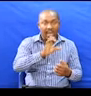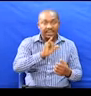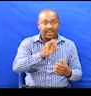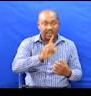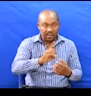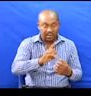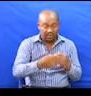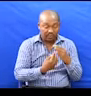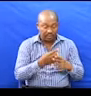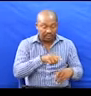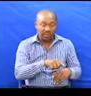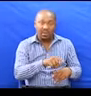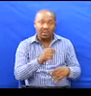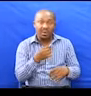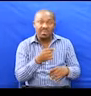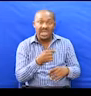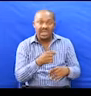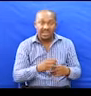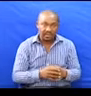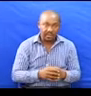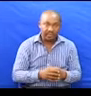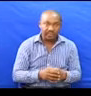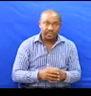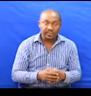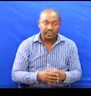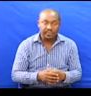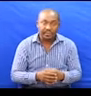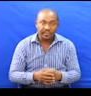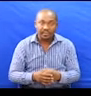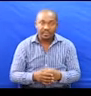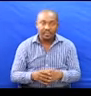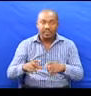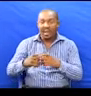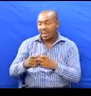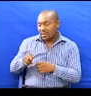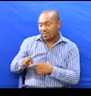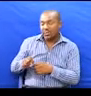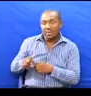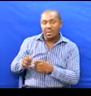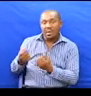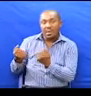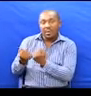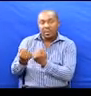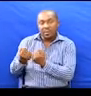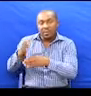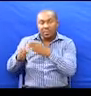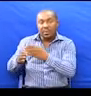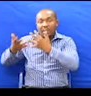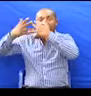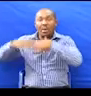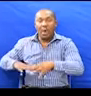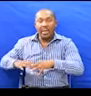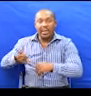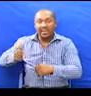coming from the body itself, they are known as non-essential amino acid. Now, my dear